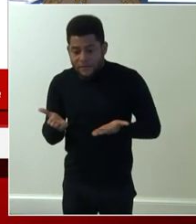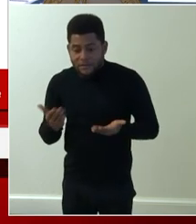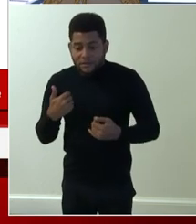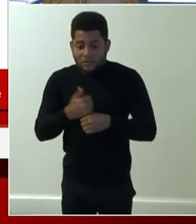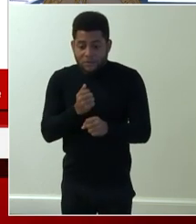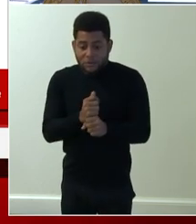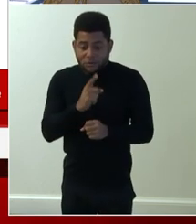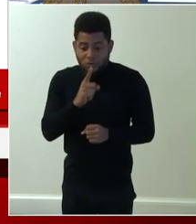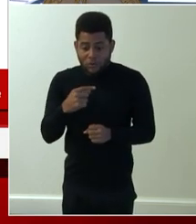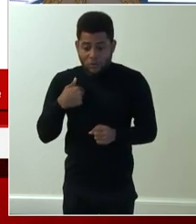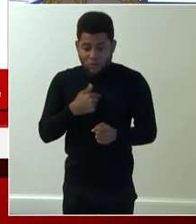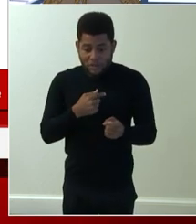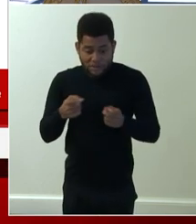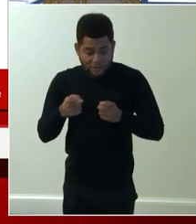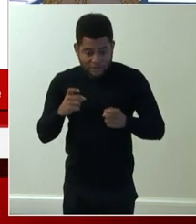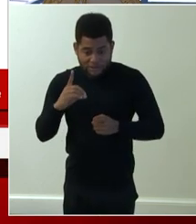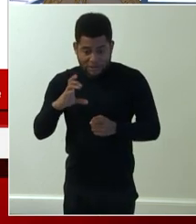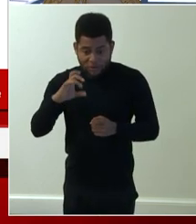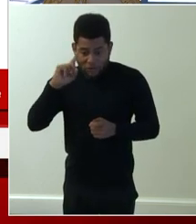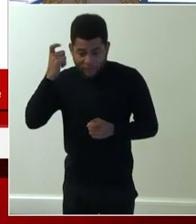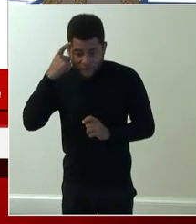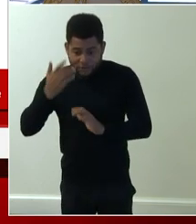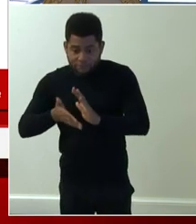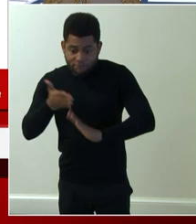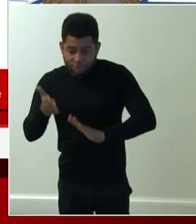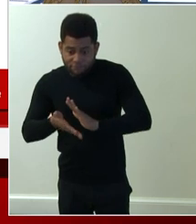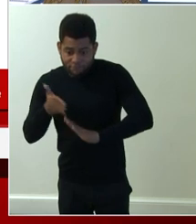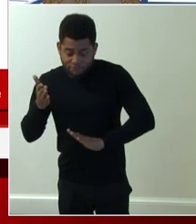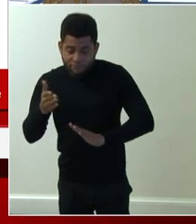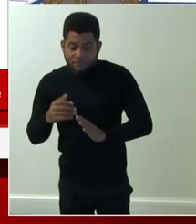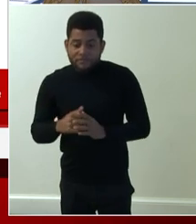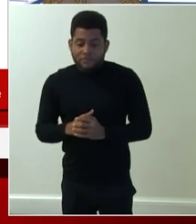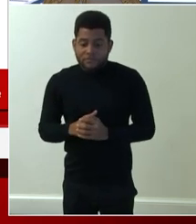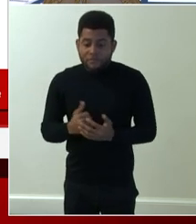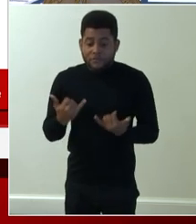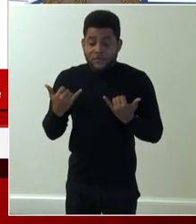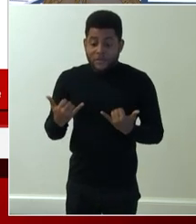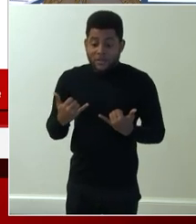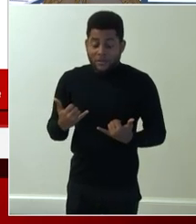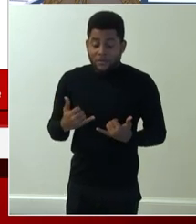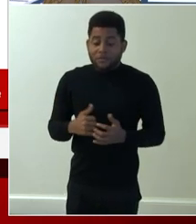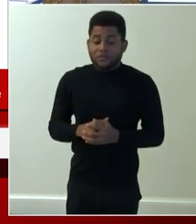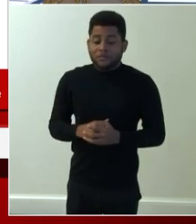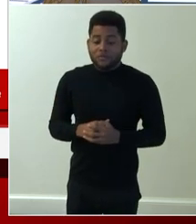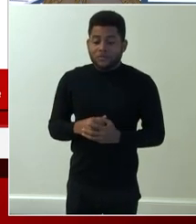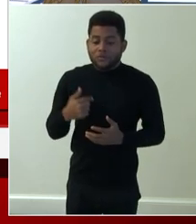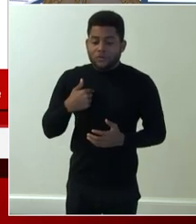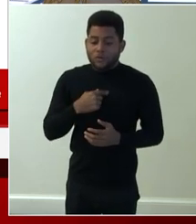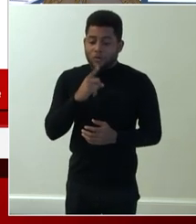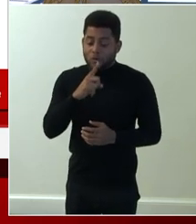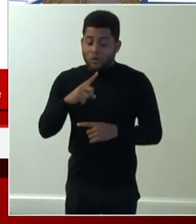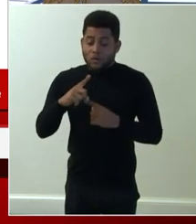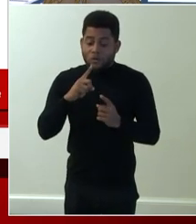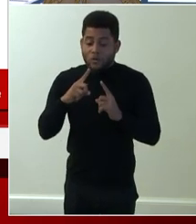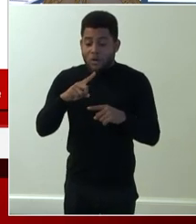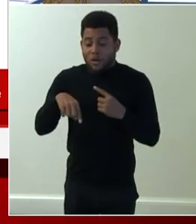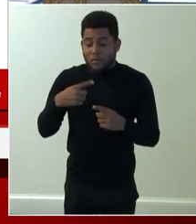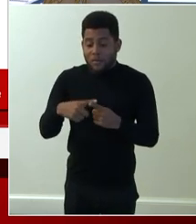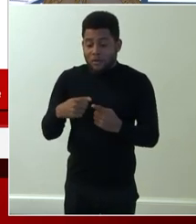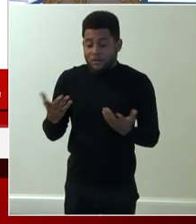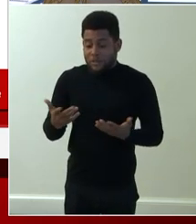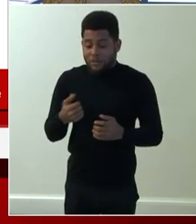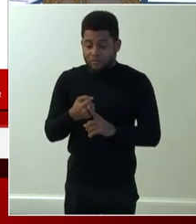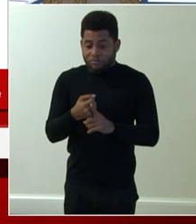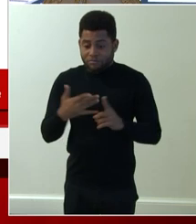we're handling DC government operations in an urgent way. We are going to talk today about expanded